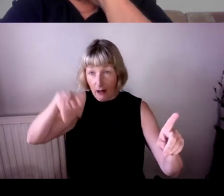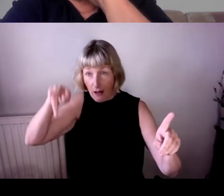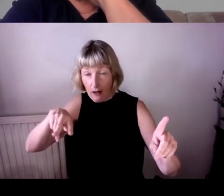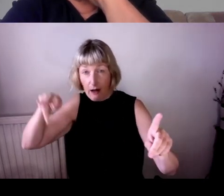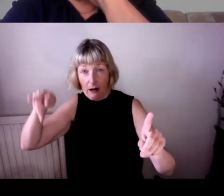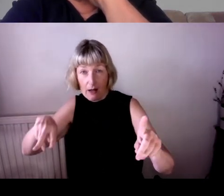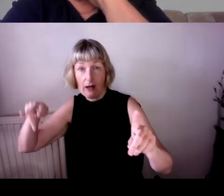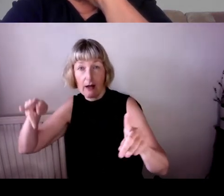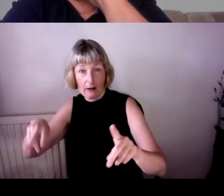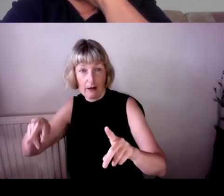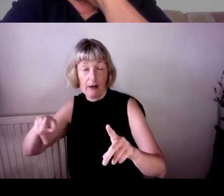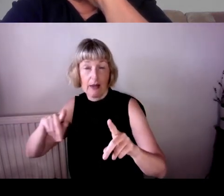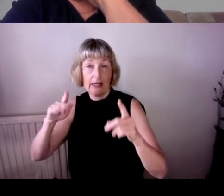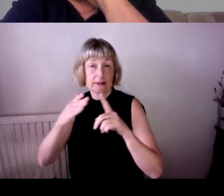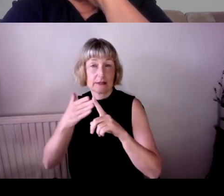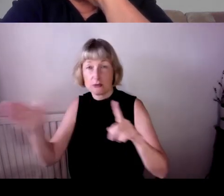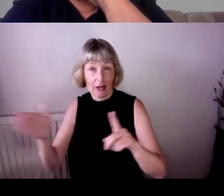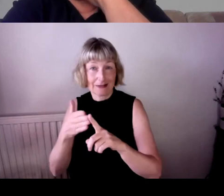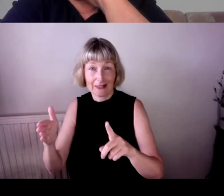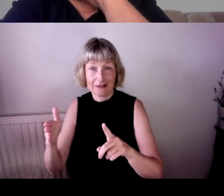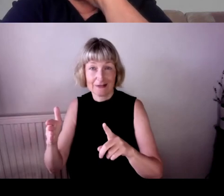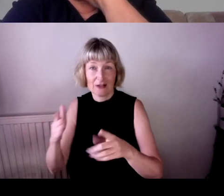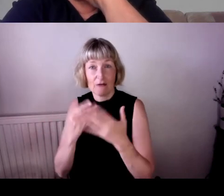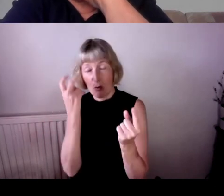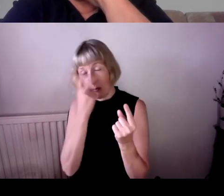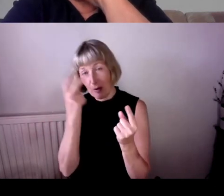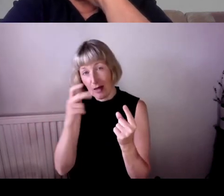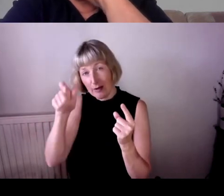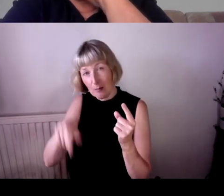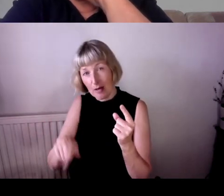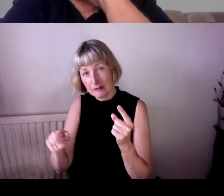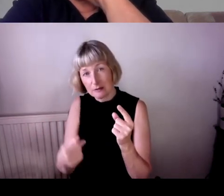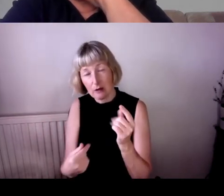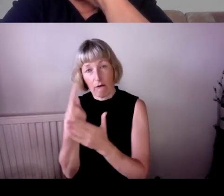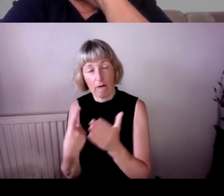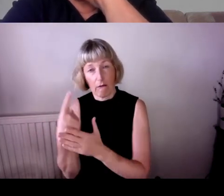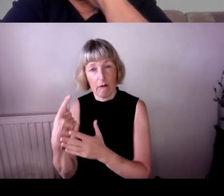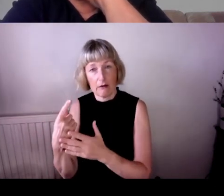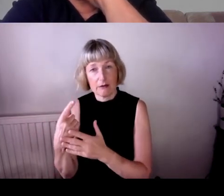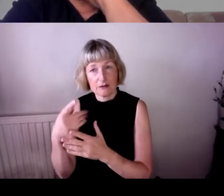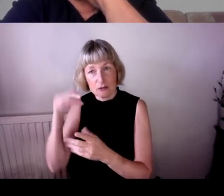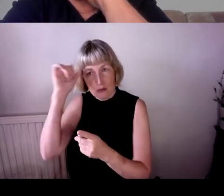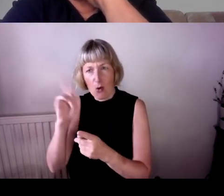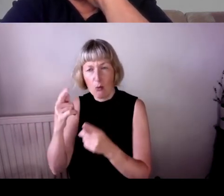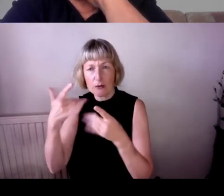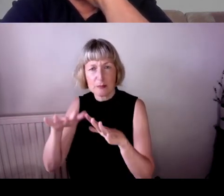speaking. So it's a whole new world, this working online, isn't it? And I just wanted to, Charles, and do you have any sort